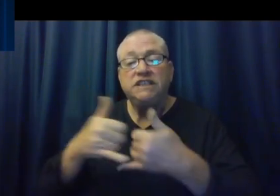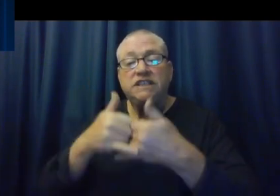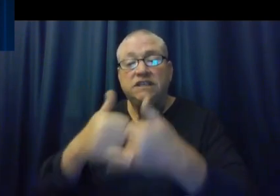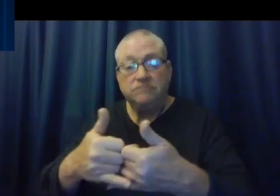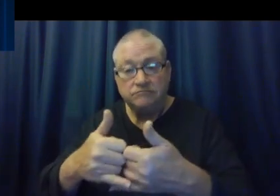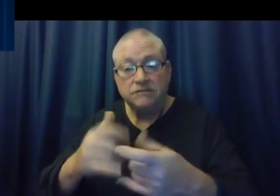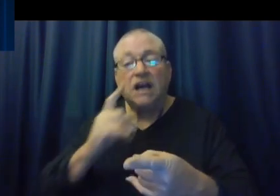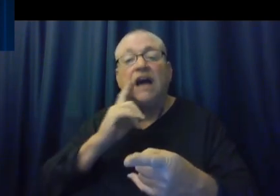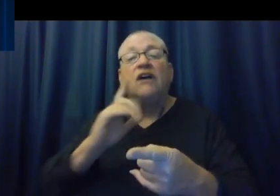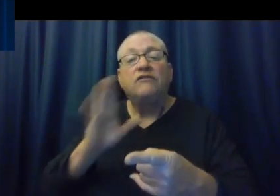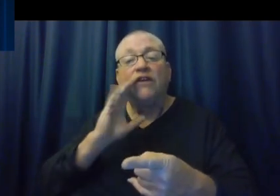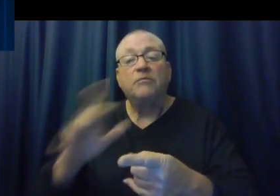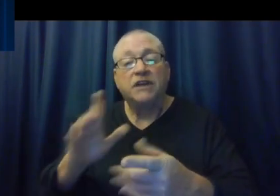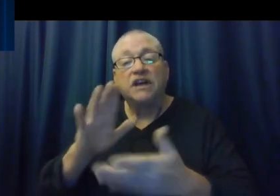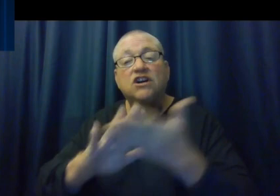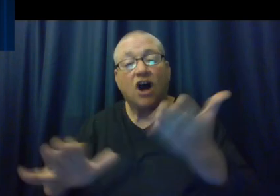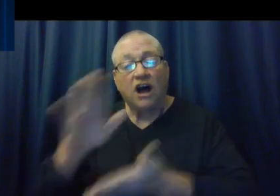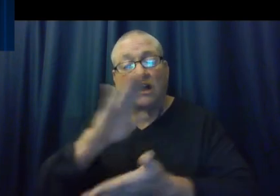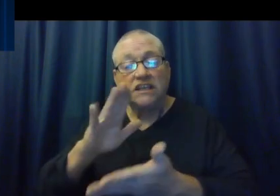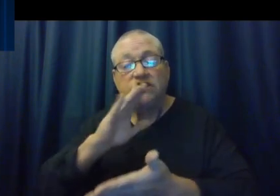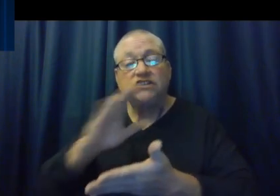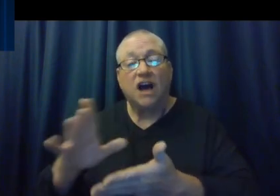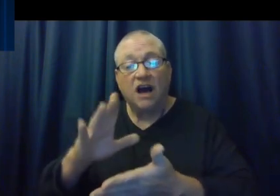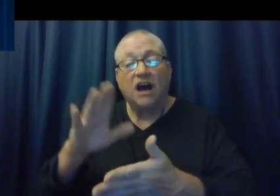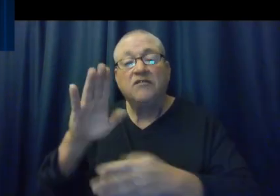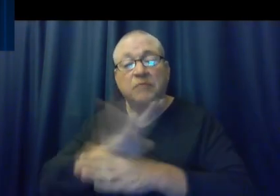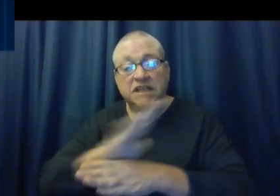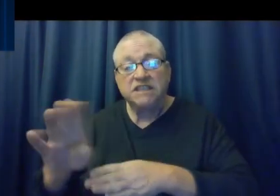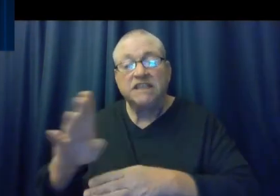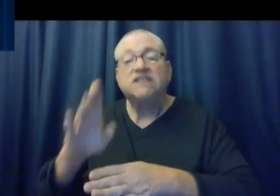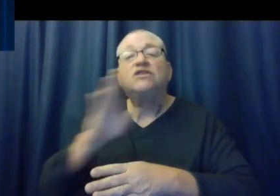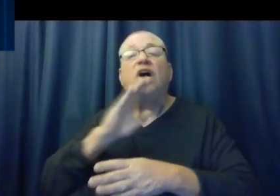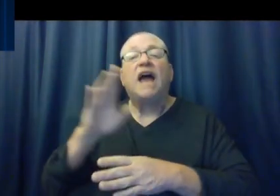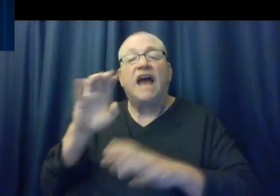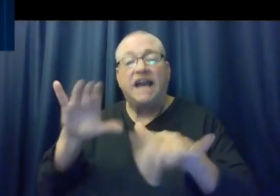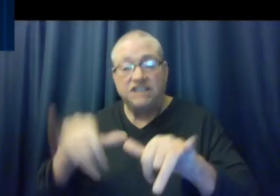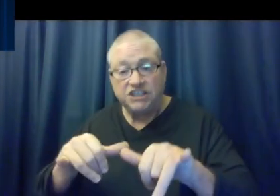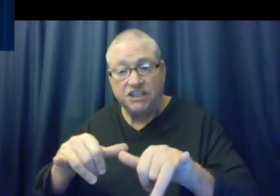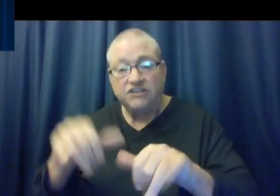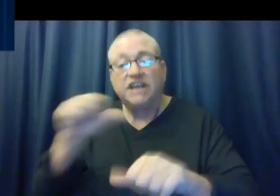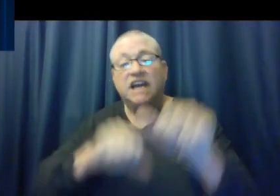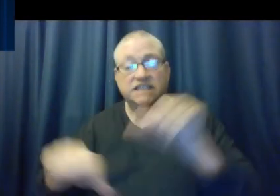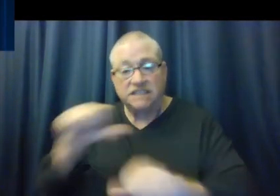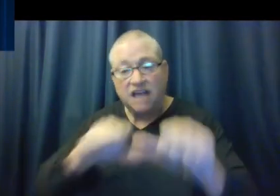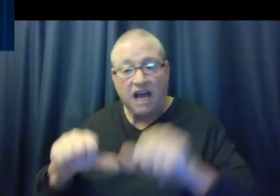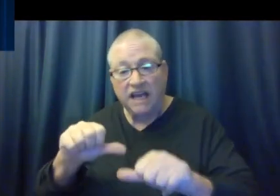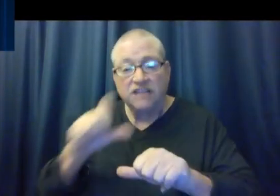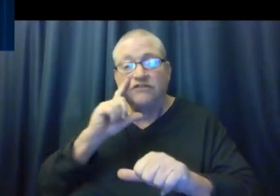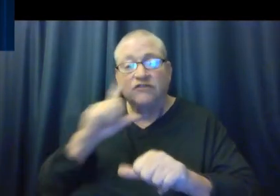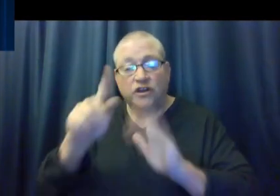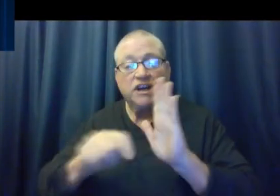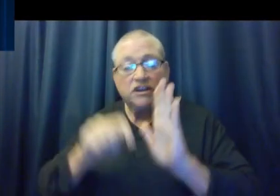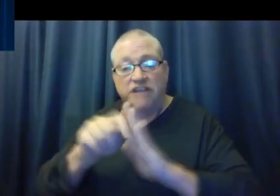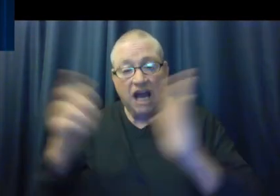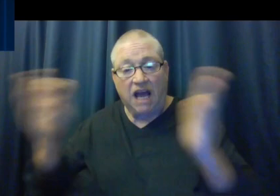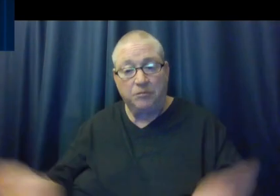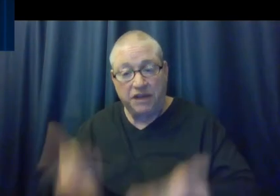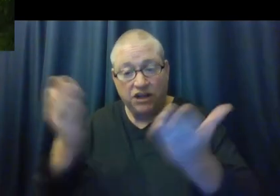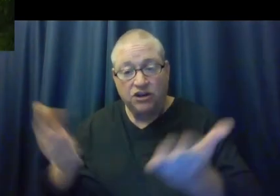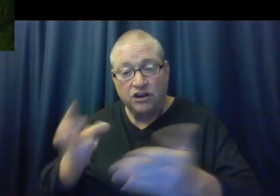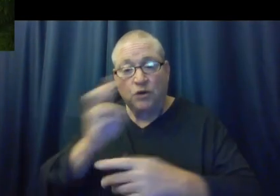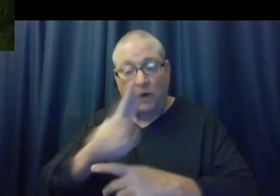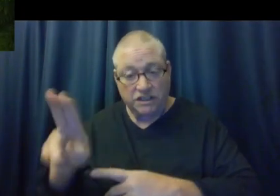Social Sciences or the College of Science and Engineering for their impressive record of achievement in scholarship and research during their time at